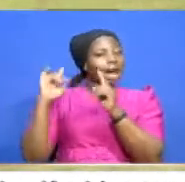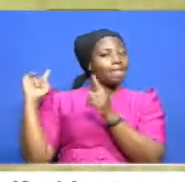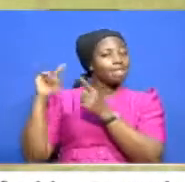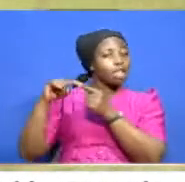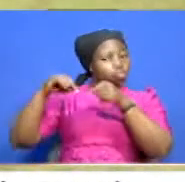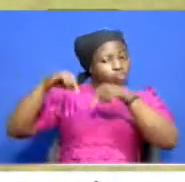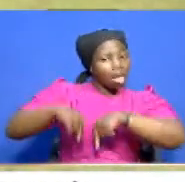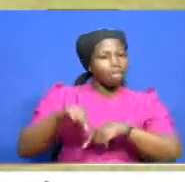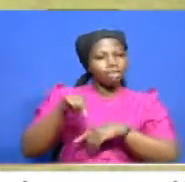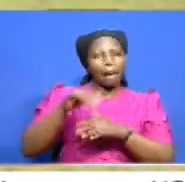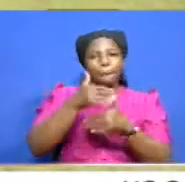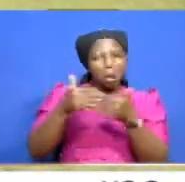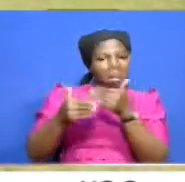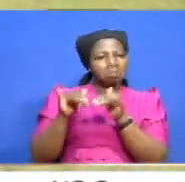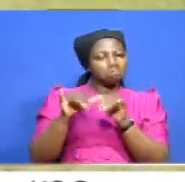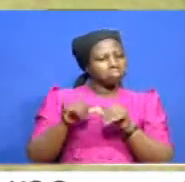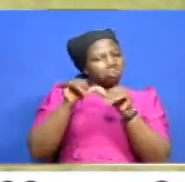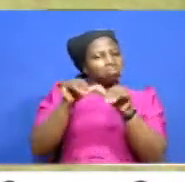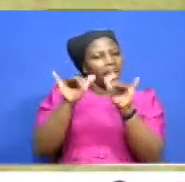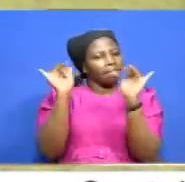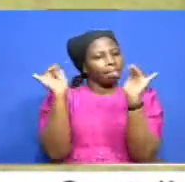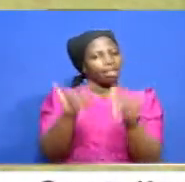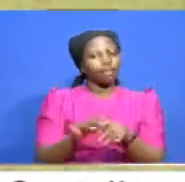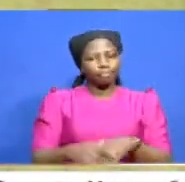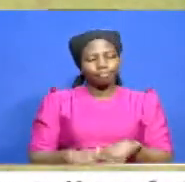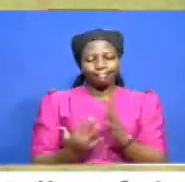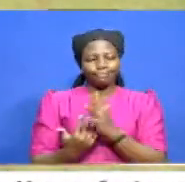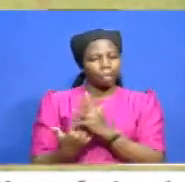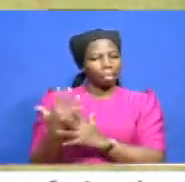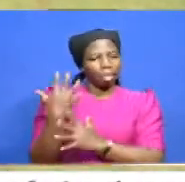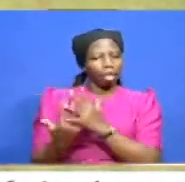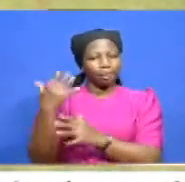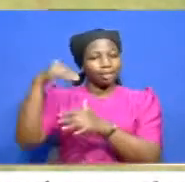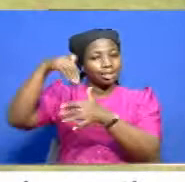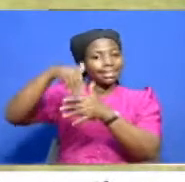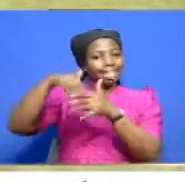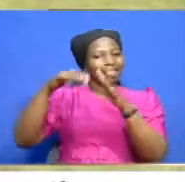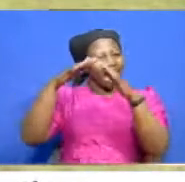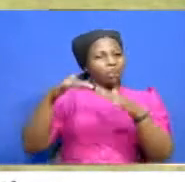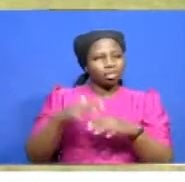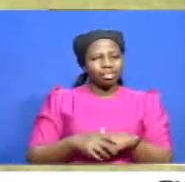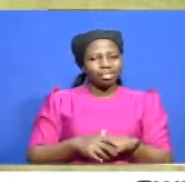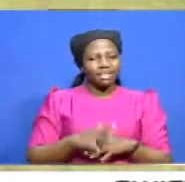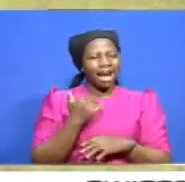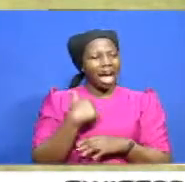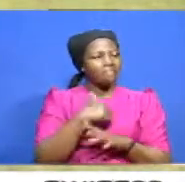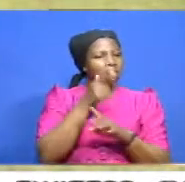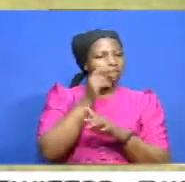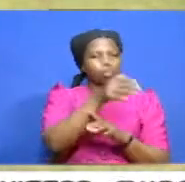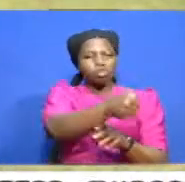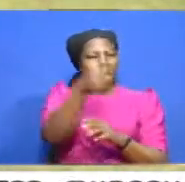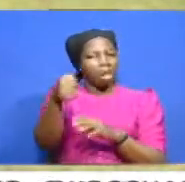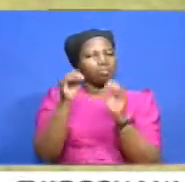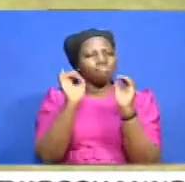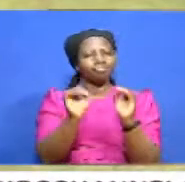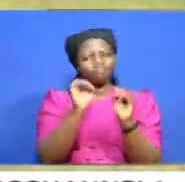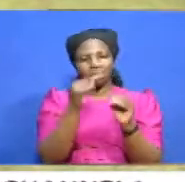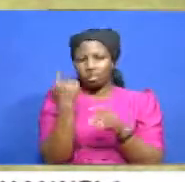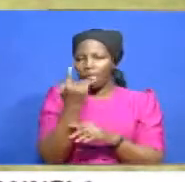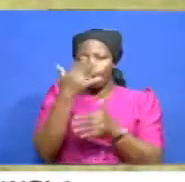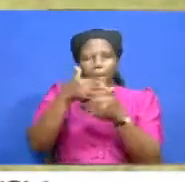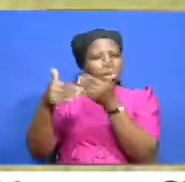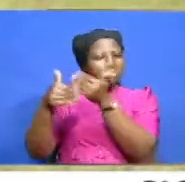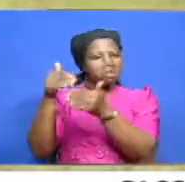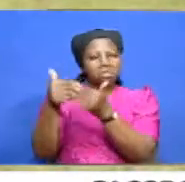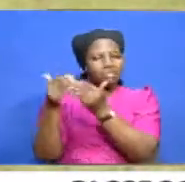this building continues to lie here. Grass has grown inside the building. There are no doors. It is just a construction that is here. And this construction